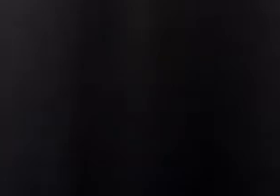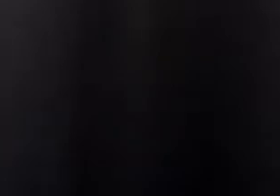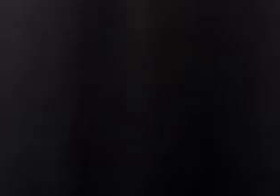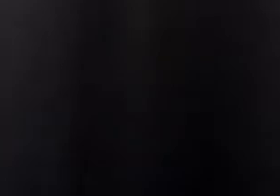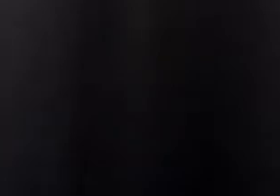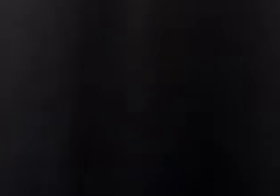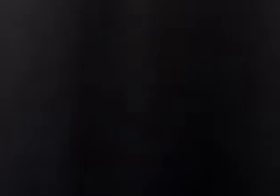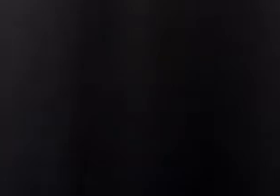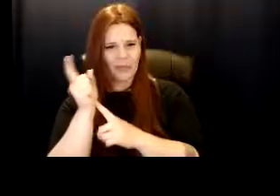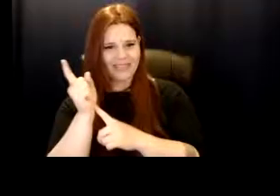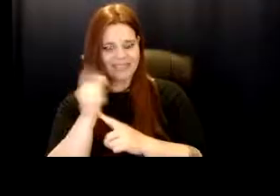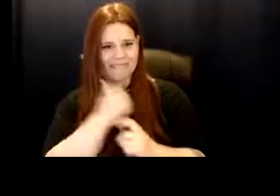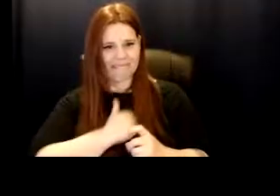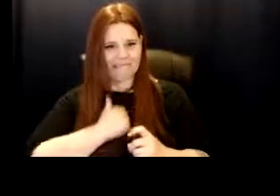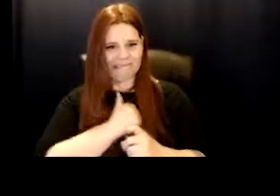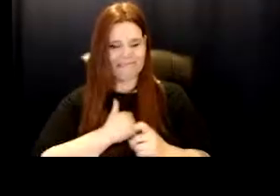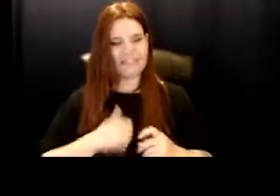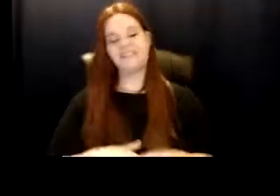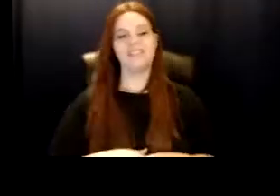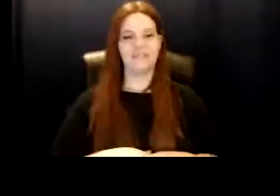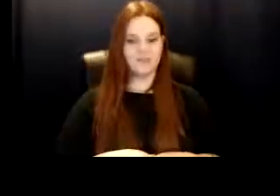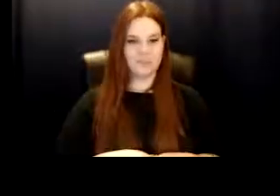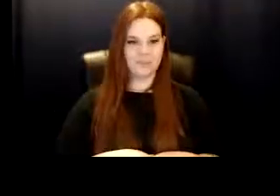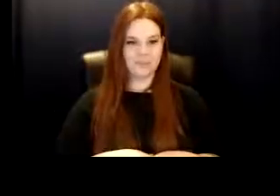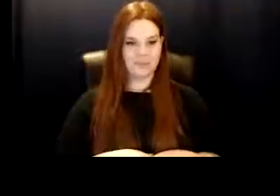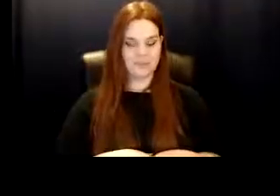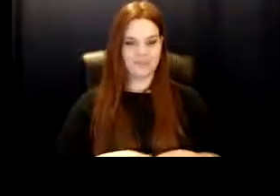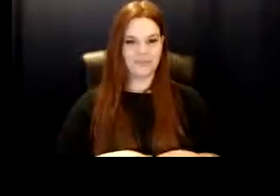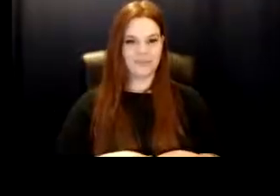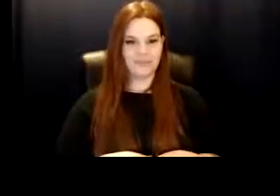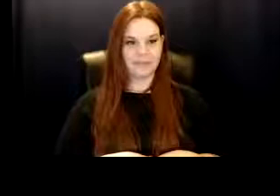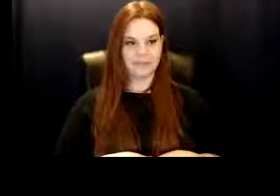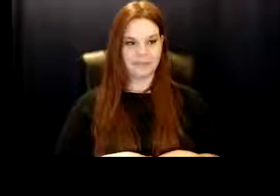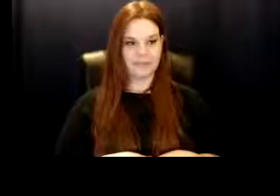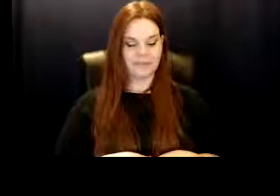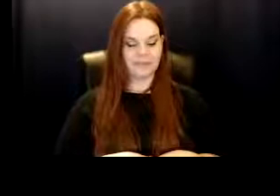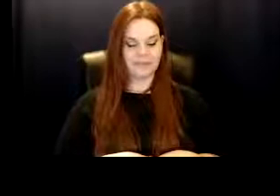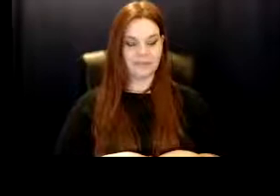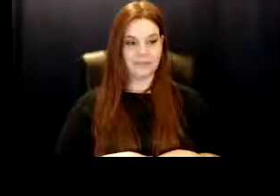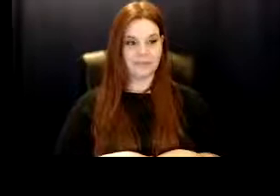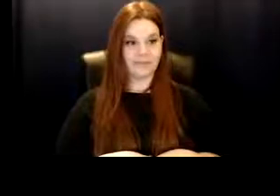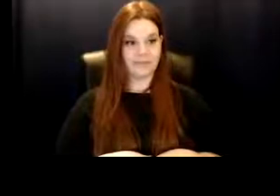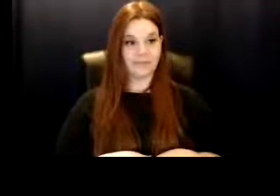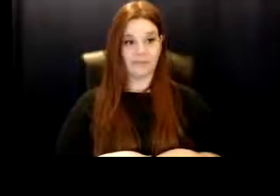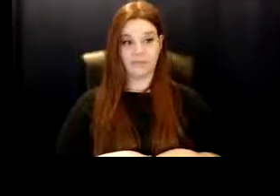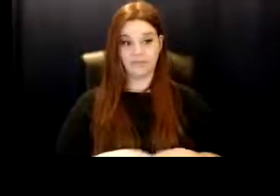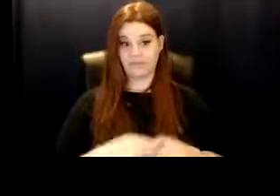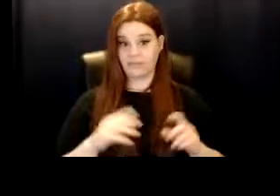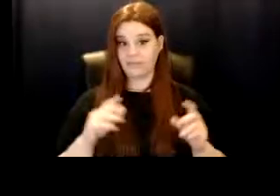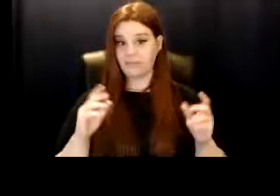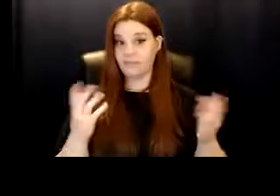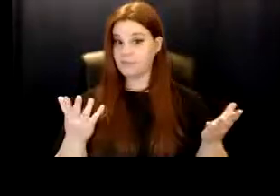Okay. How's that?